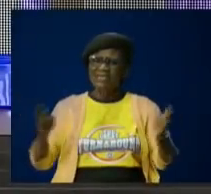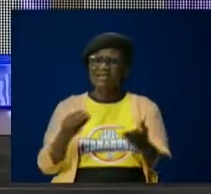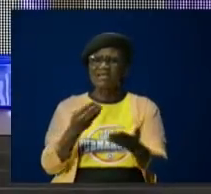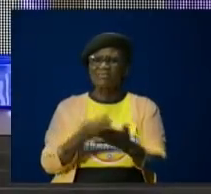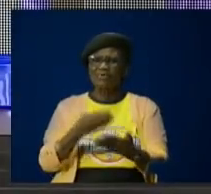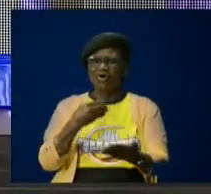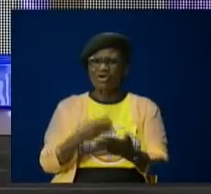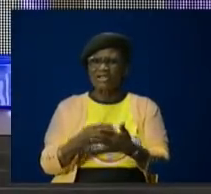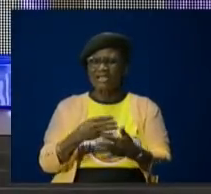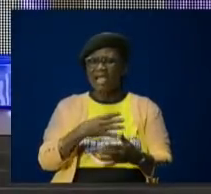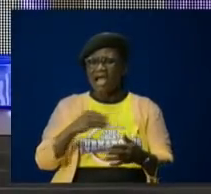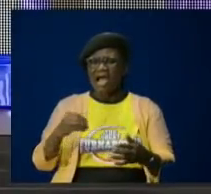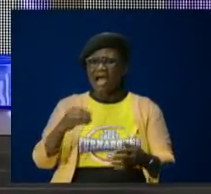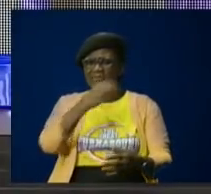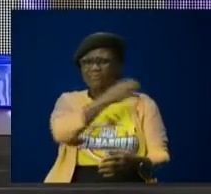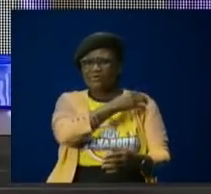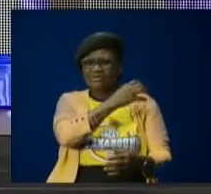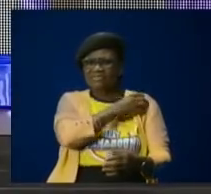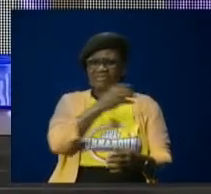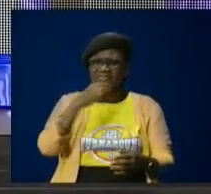And the bosses said,